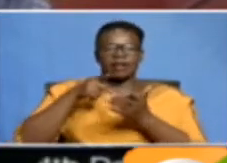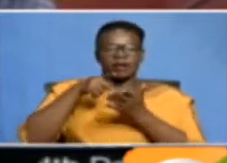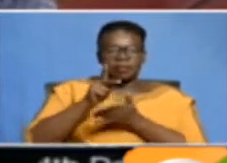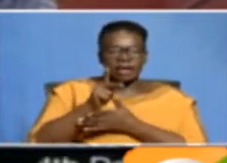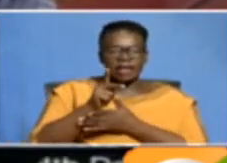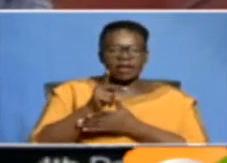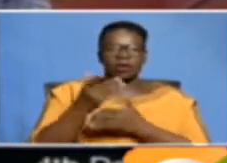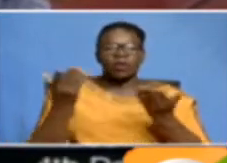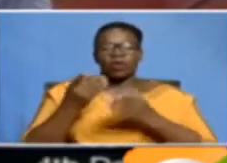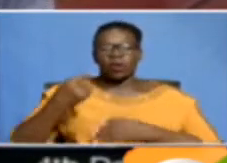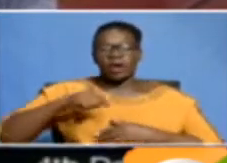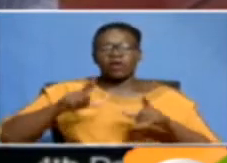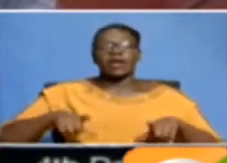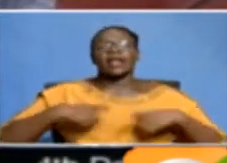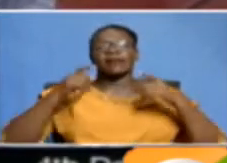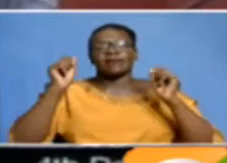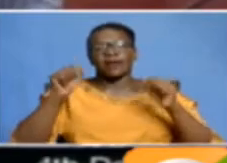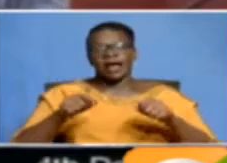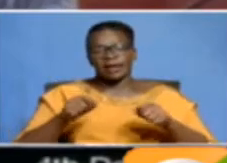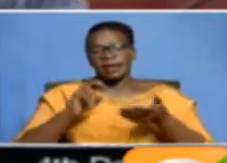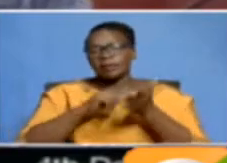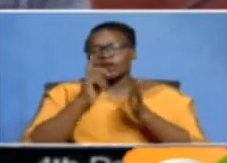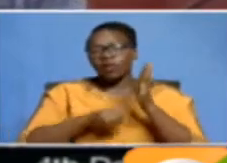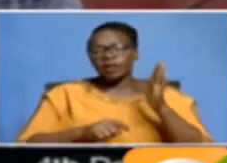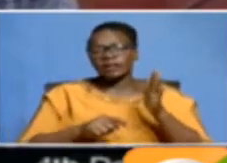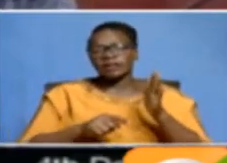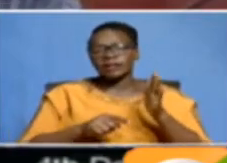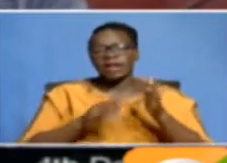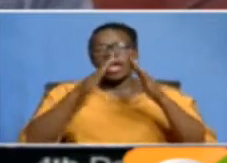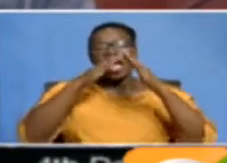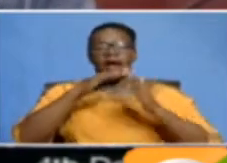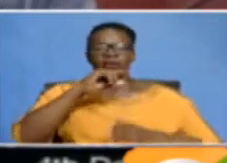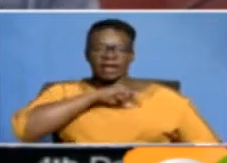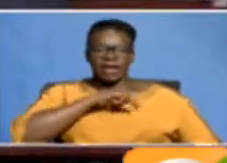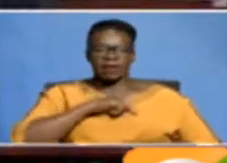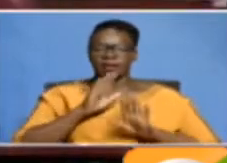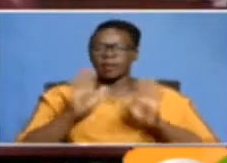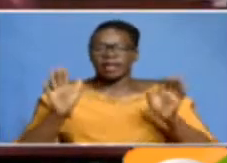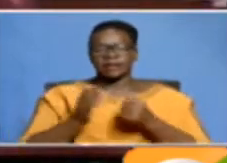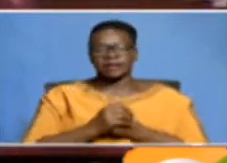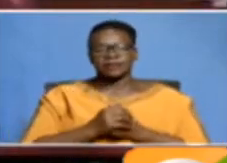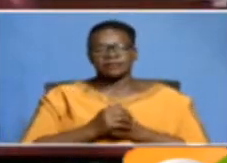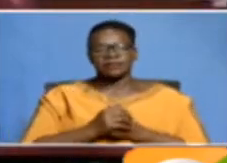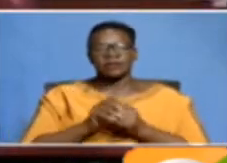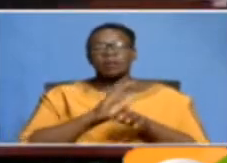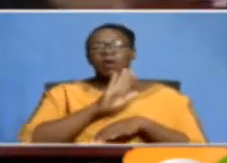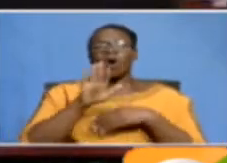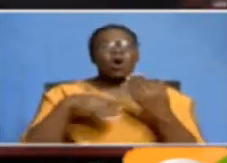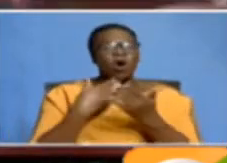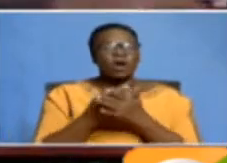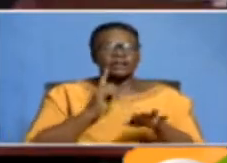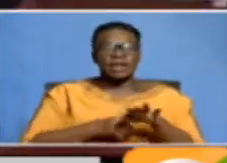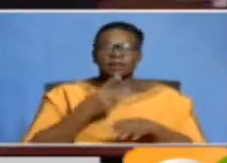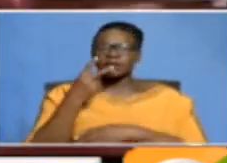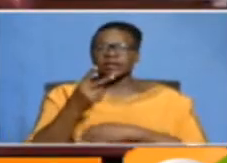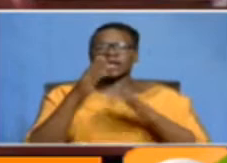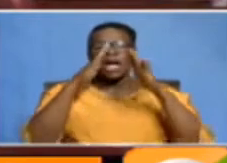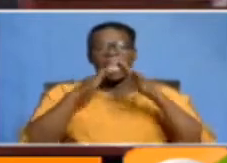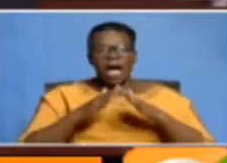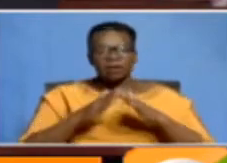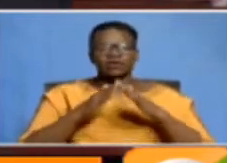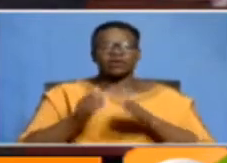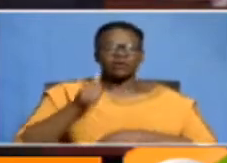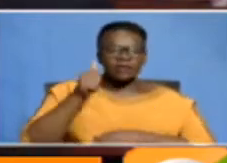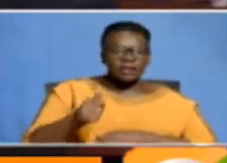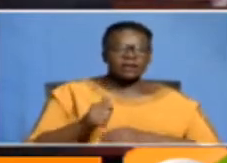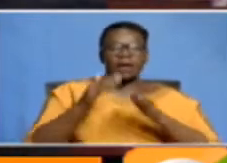mahali ambako tunaishi. Kwa kizungu tunaita house allowance. In fact, all the time we see house of greed.